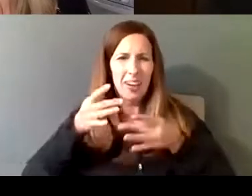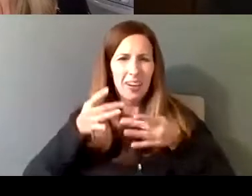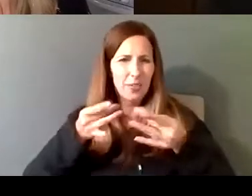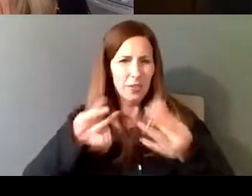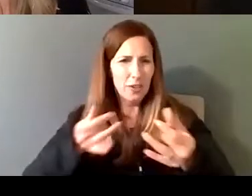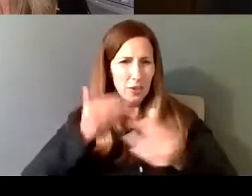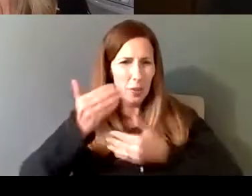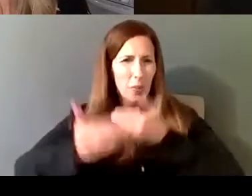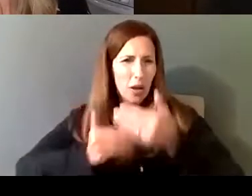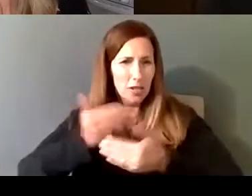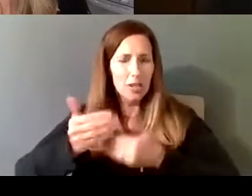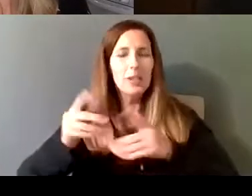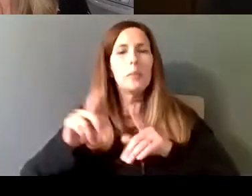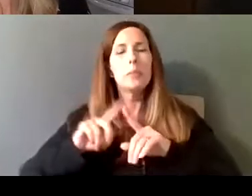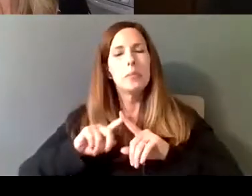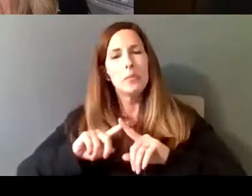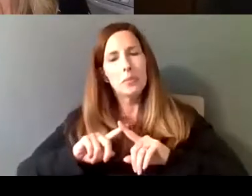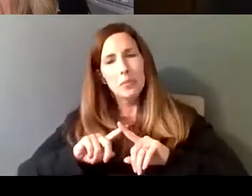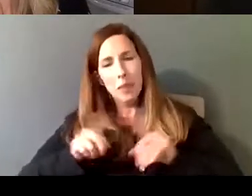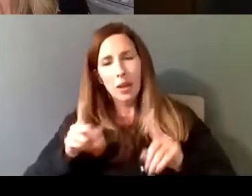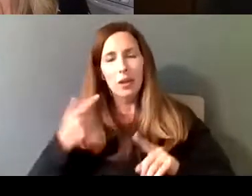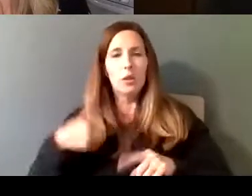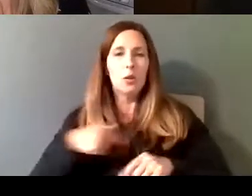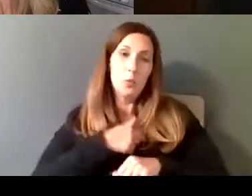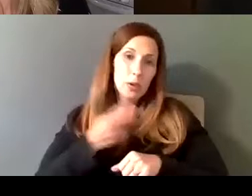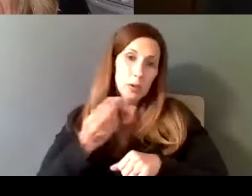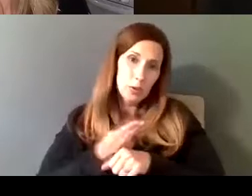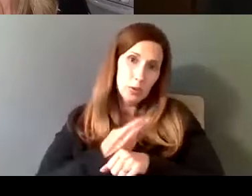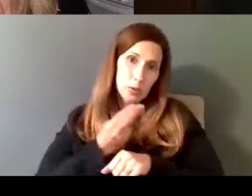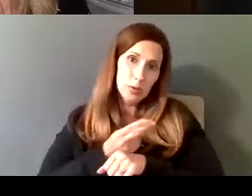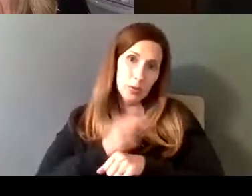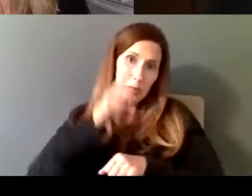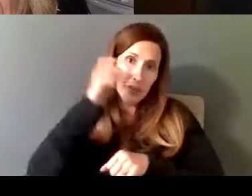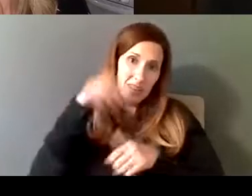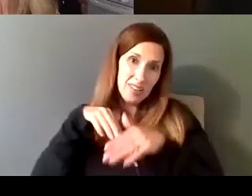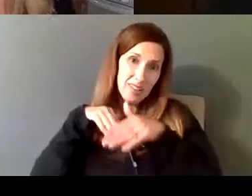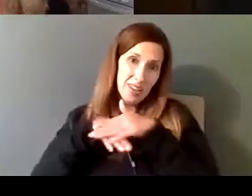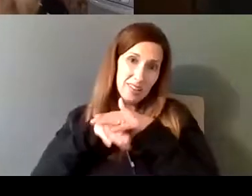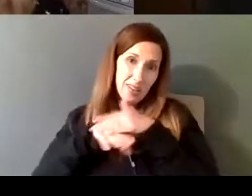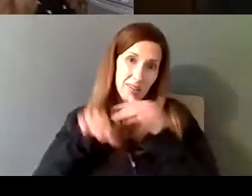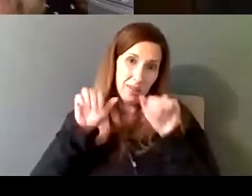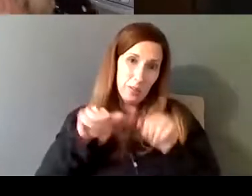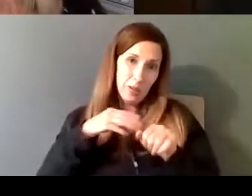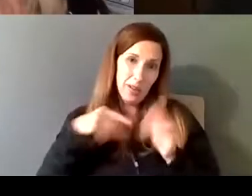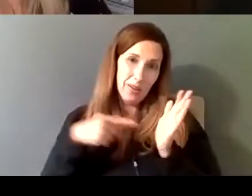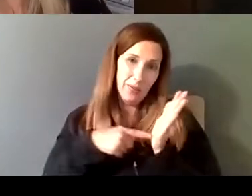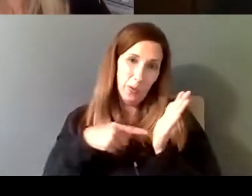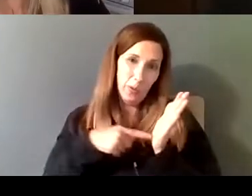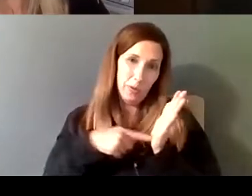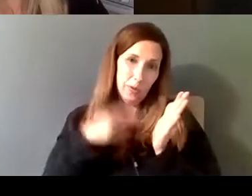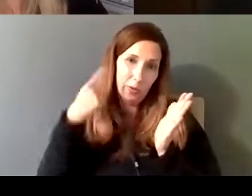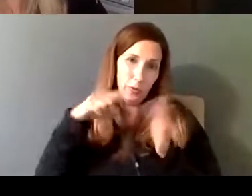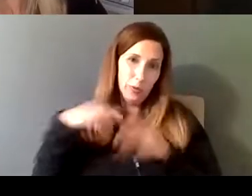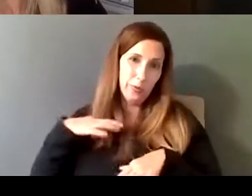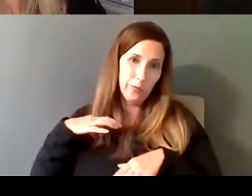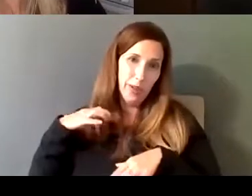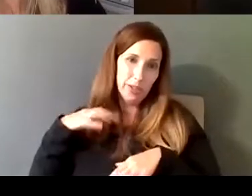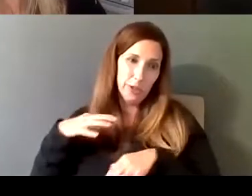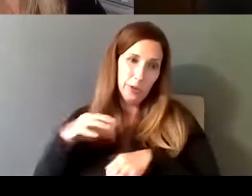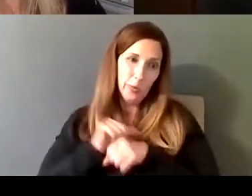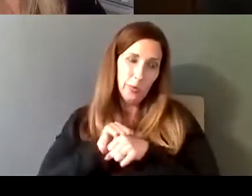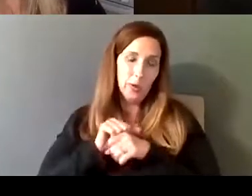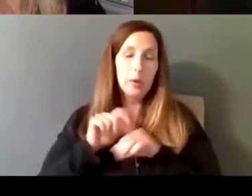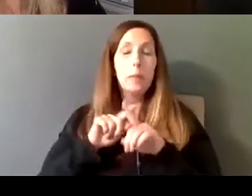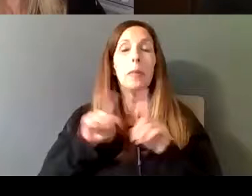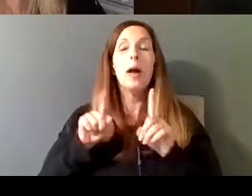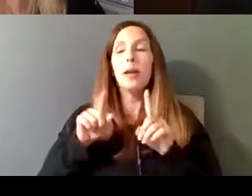it's been something that we use because it's accessible and affordable to us in terms of volunteer work. But this year,